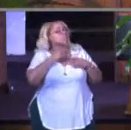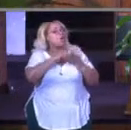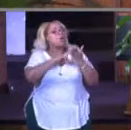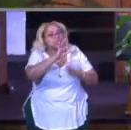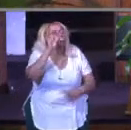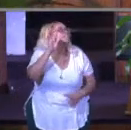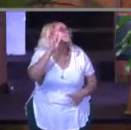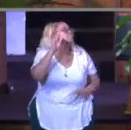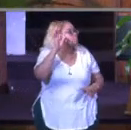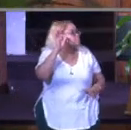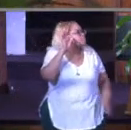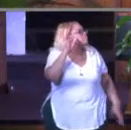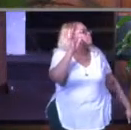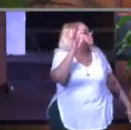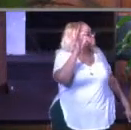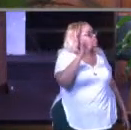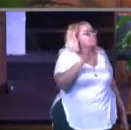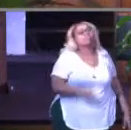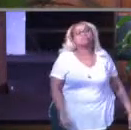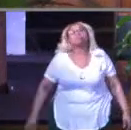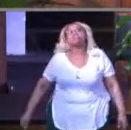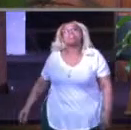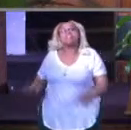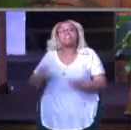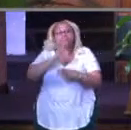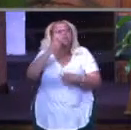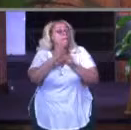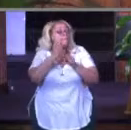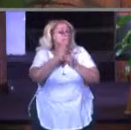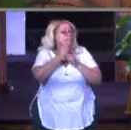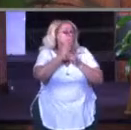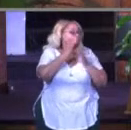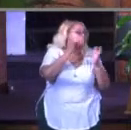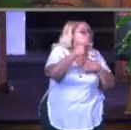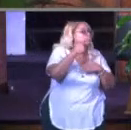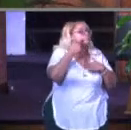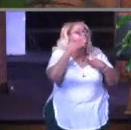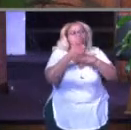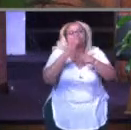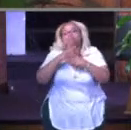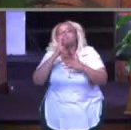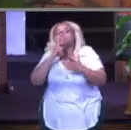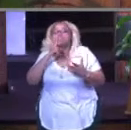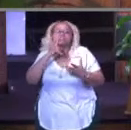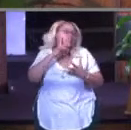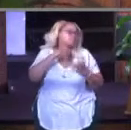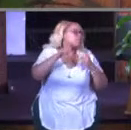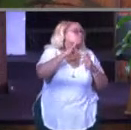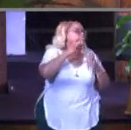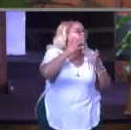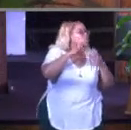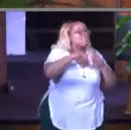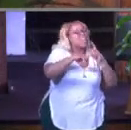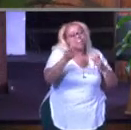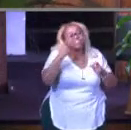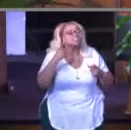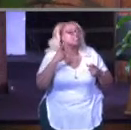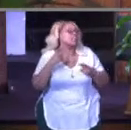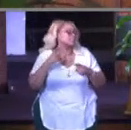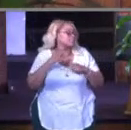Holy Ghost. Because the Spirit is making intercession. Oh, it groans and utterance that you cannot